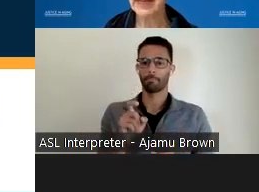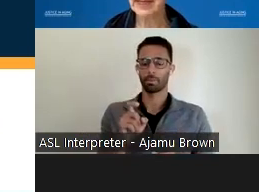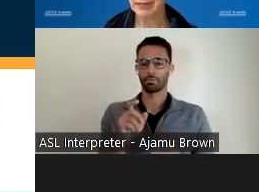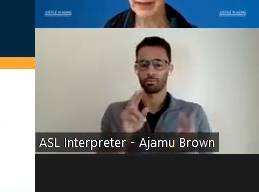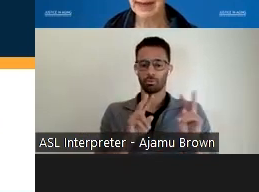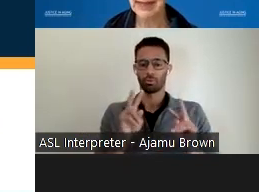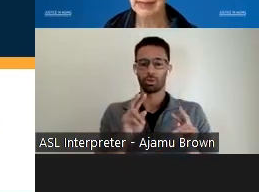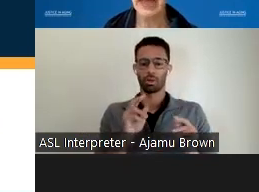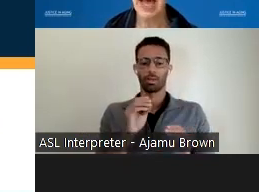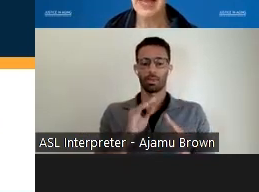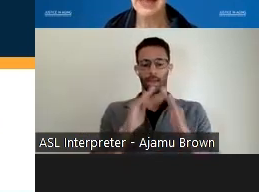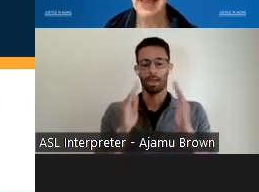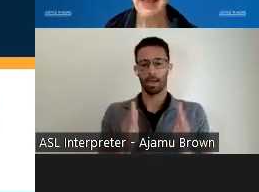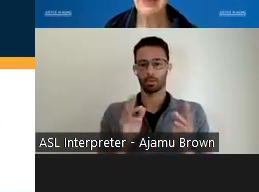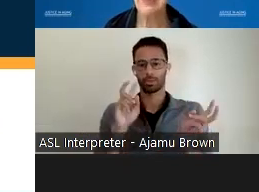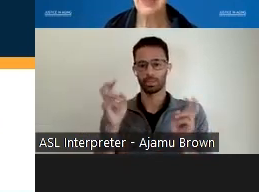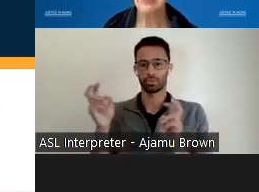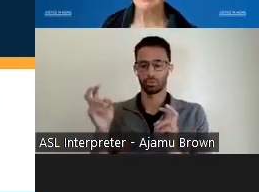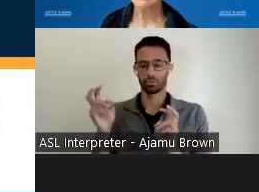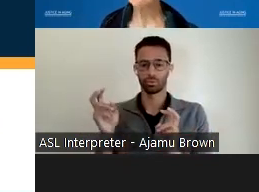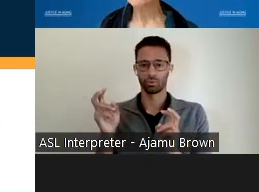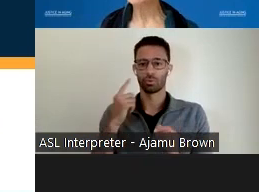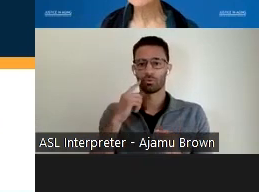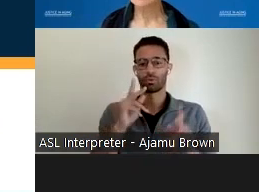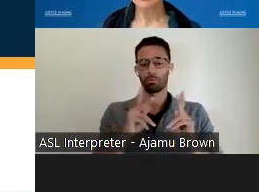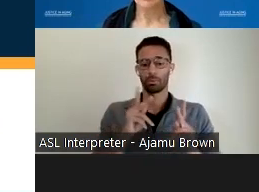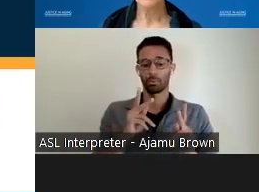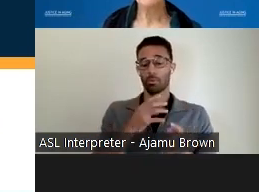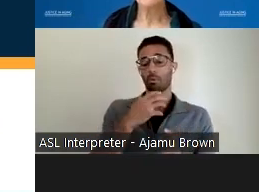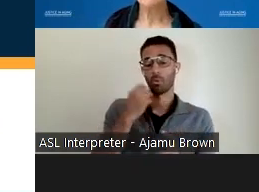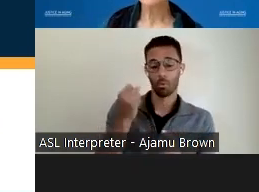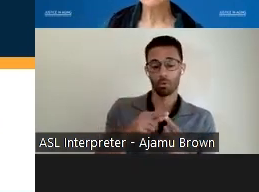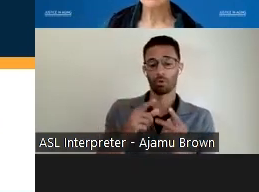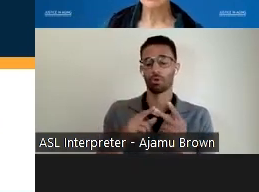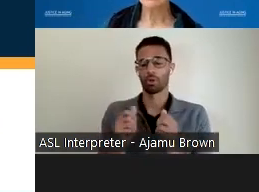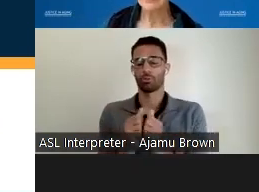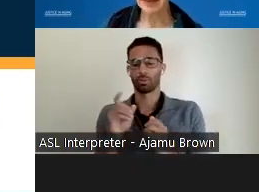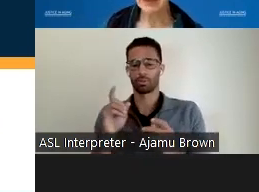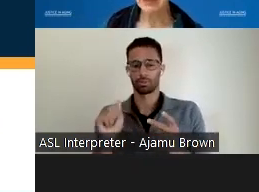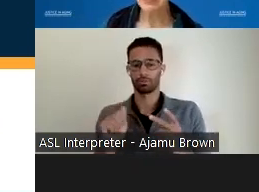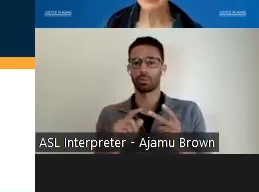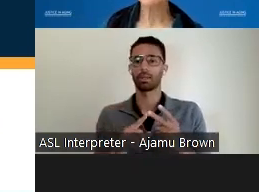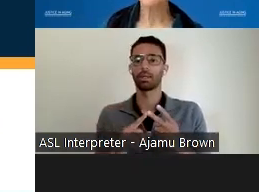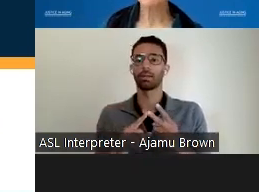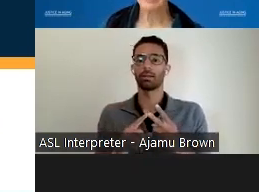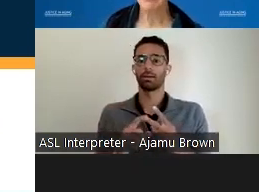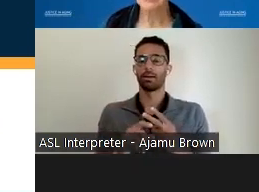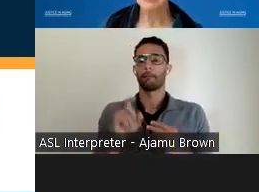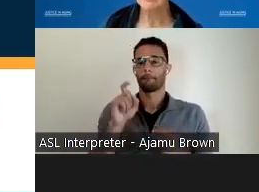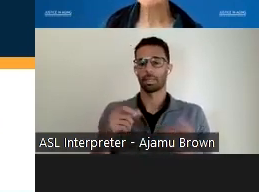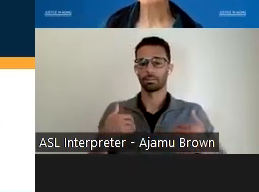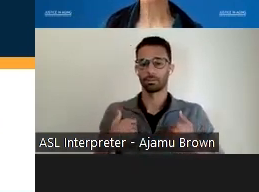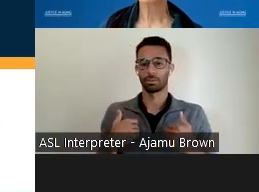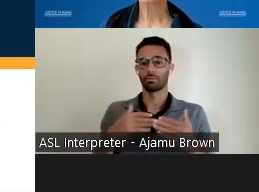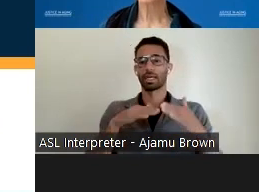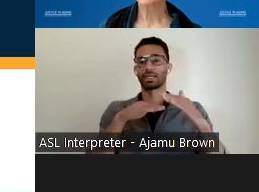people with disabilities, because they are very similar. The need for accessible and affordable